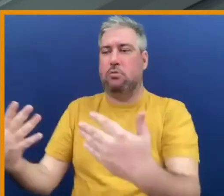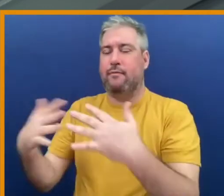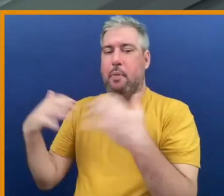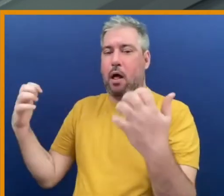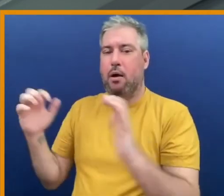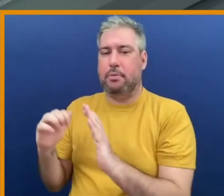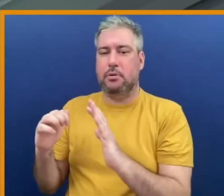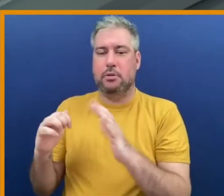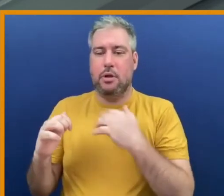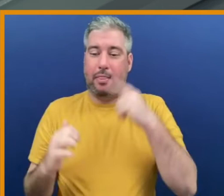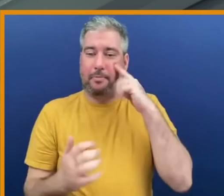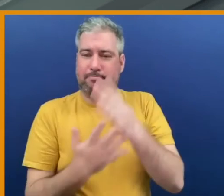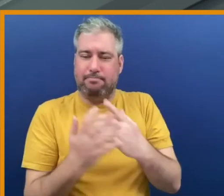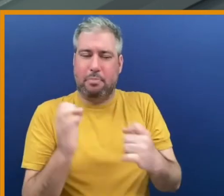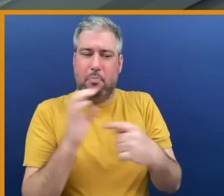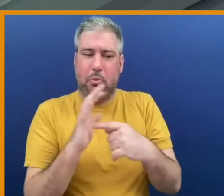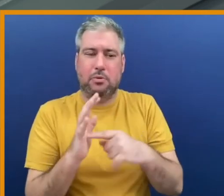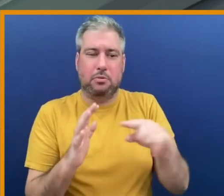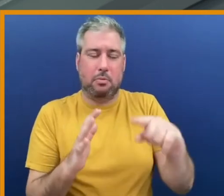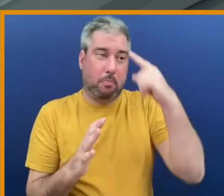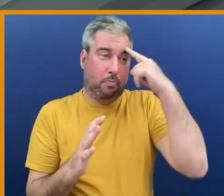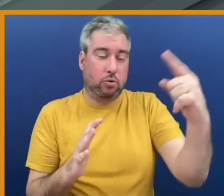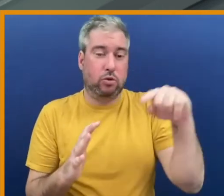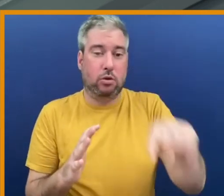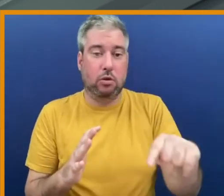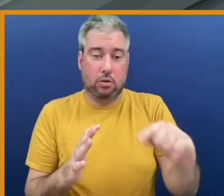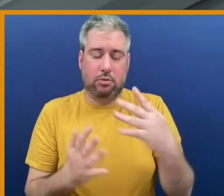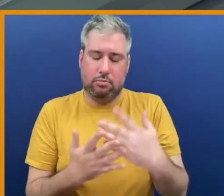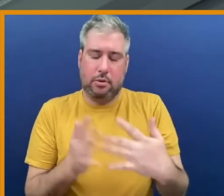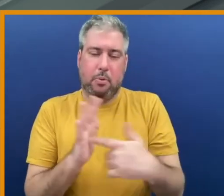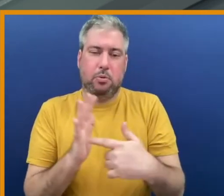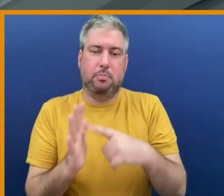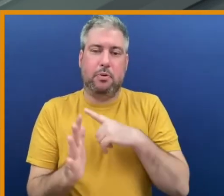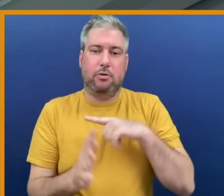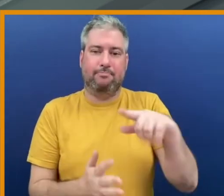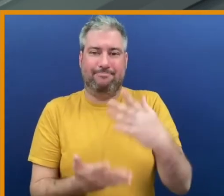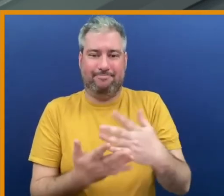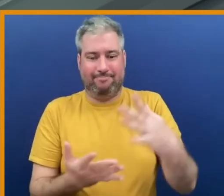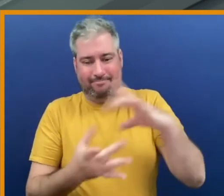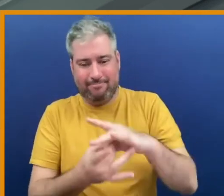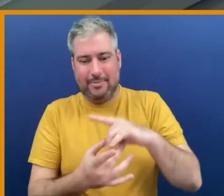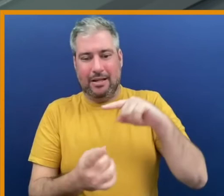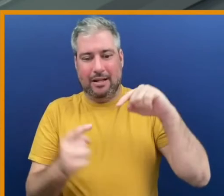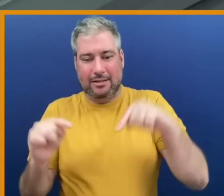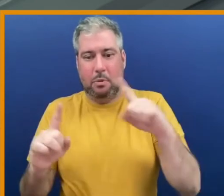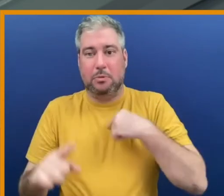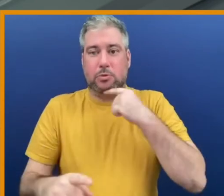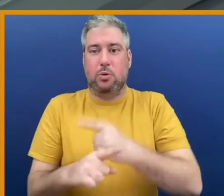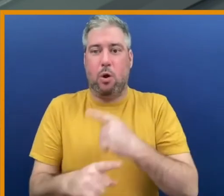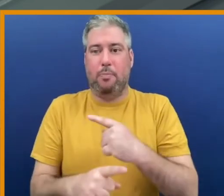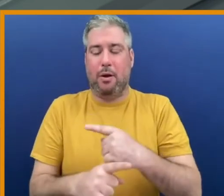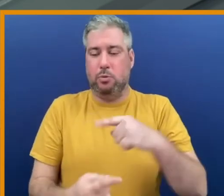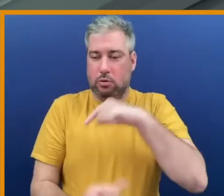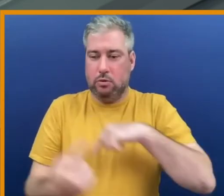important, because it's the part that links it into the wider agenda of things we need to be pushing for as